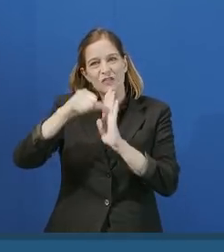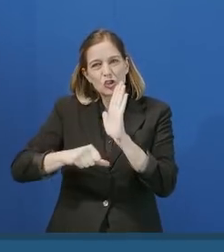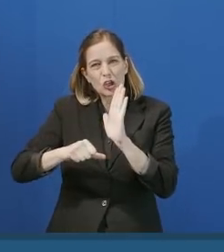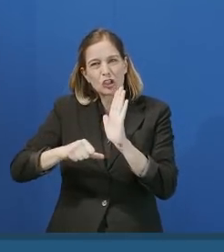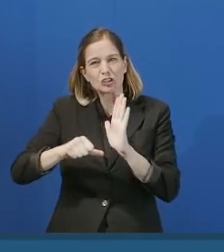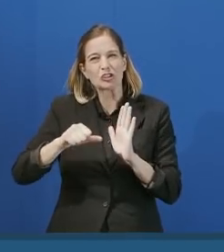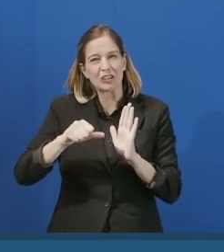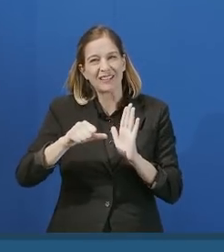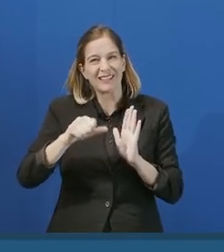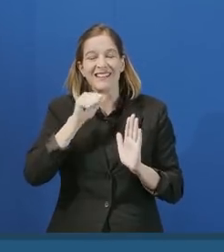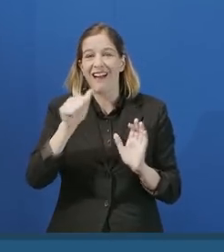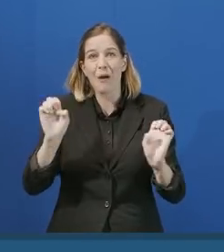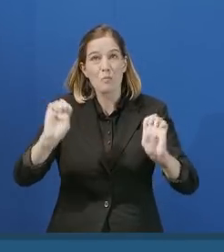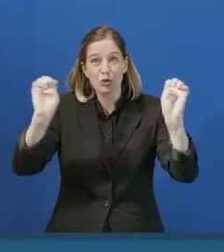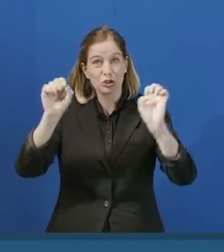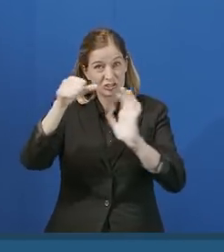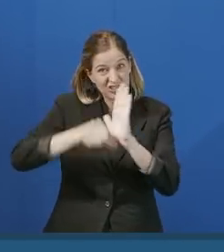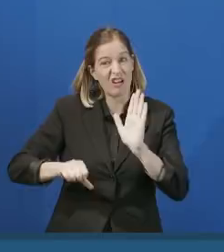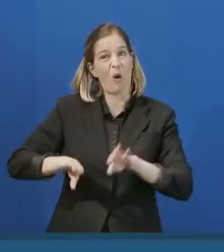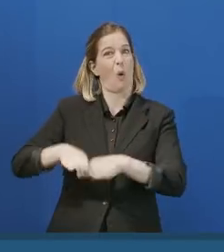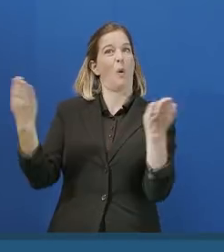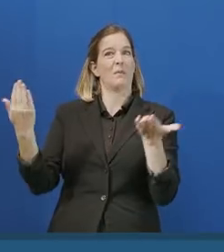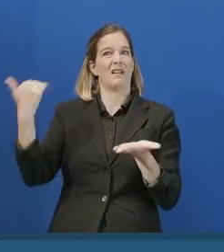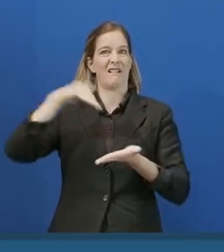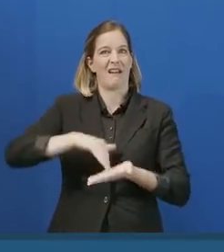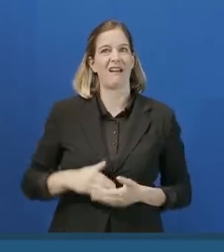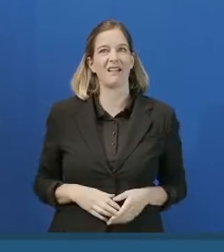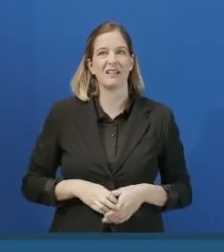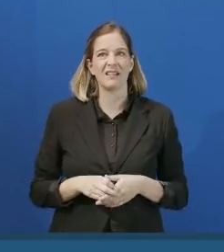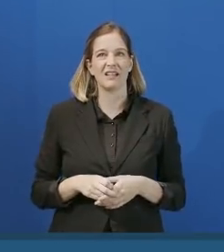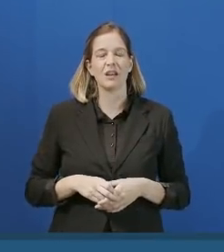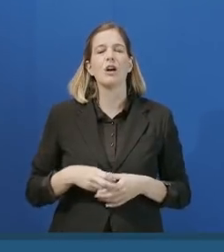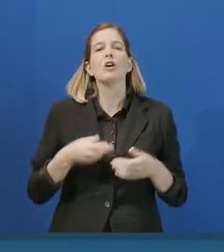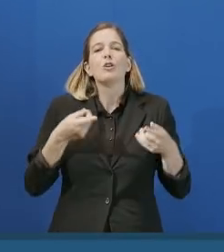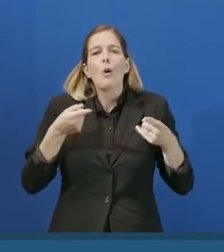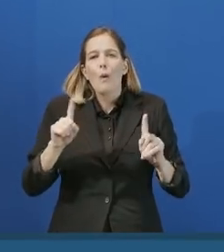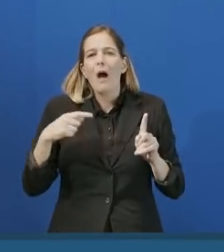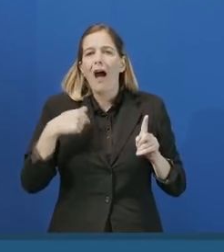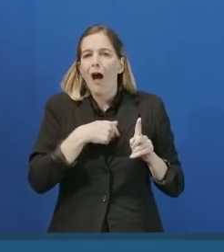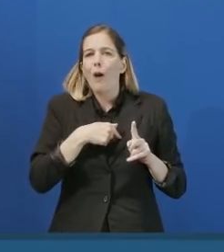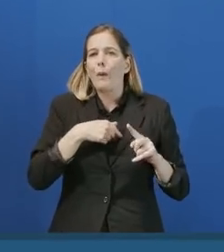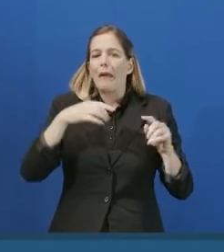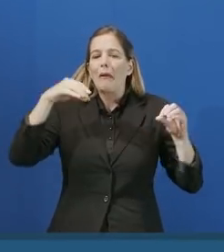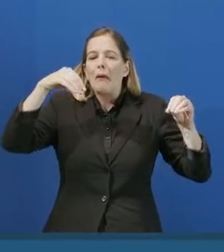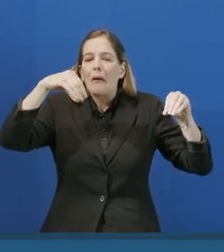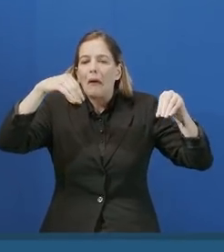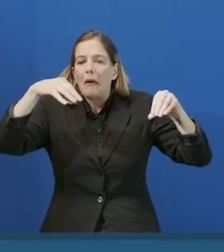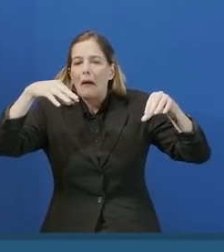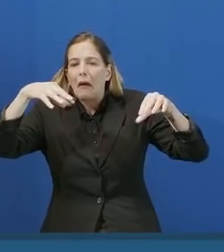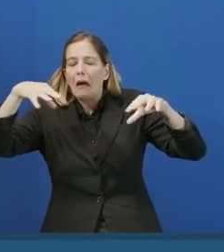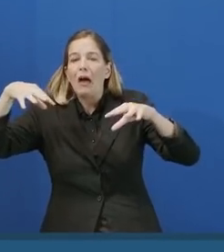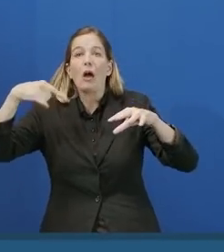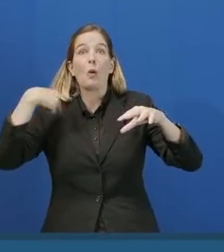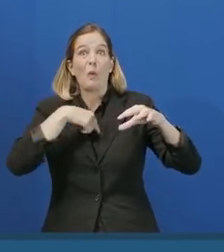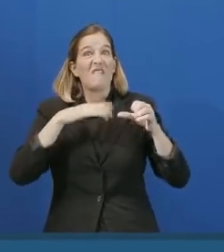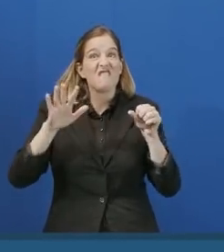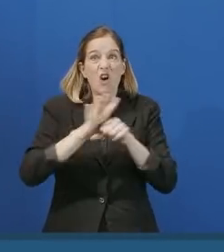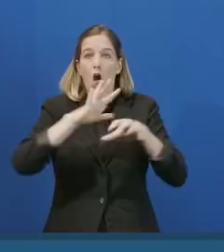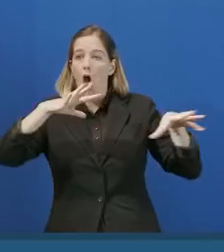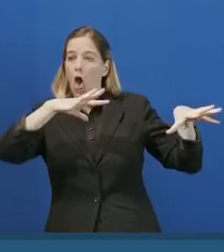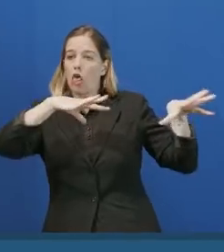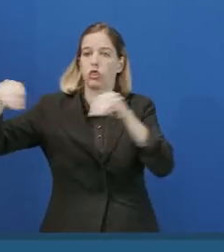turn the dial and brighten our economy has not been completely darkened. There has been